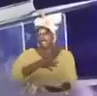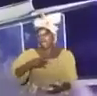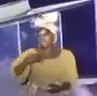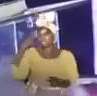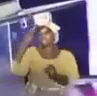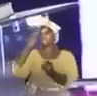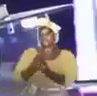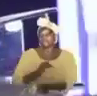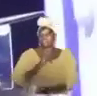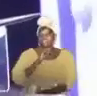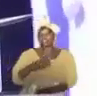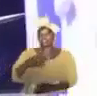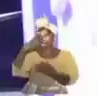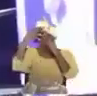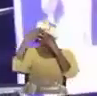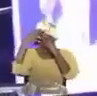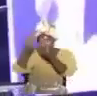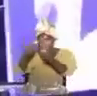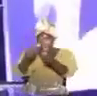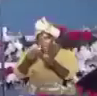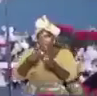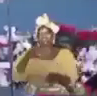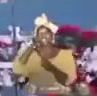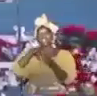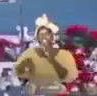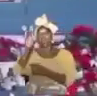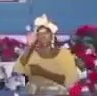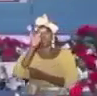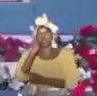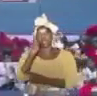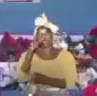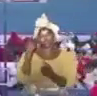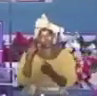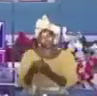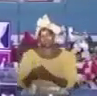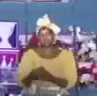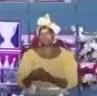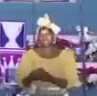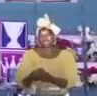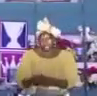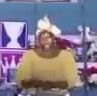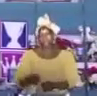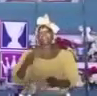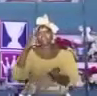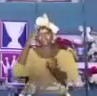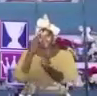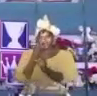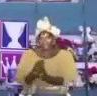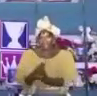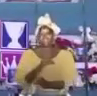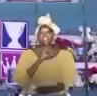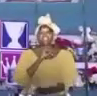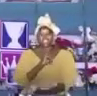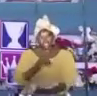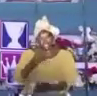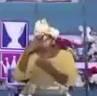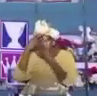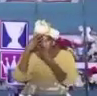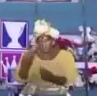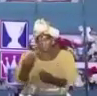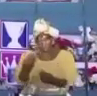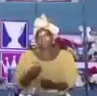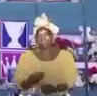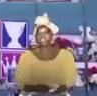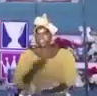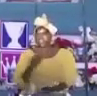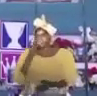is obedience. In one word, faith is obedience. No matter your definition of faith,